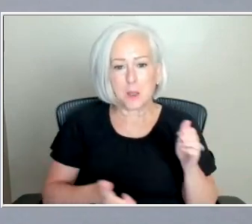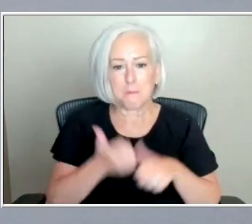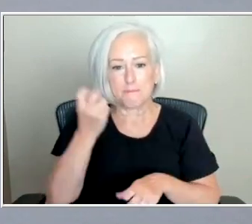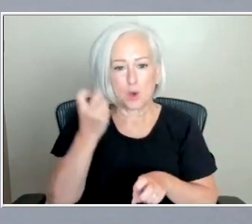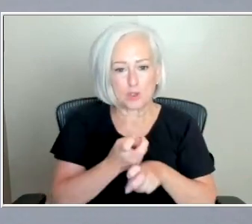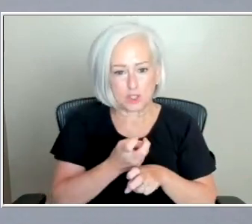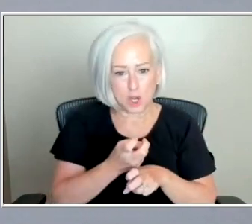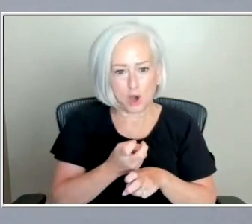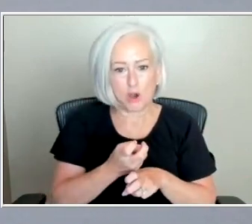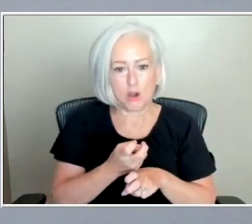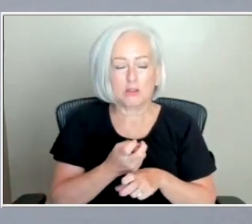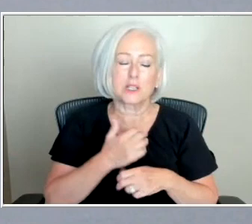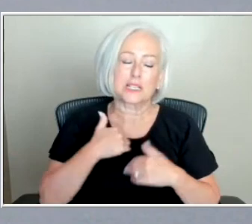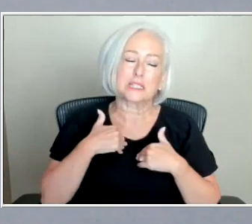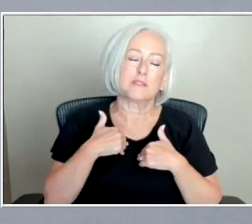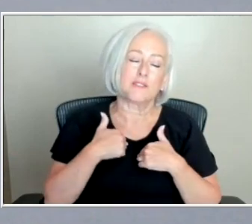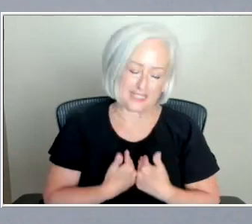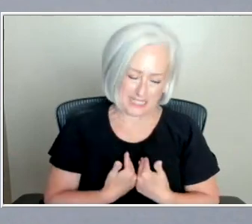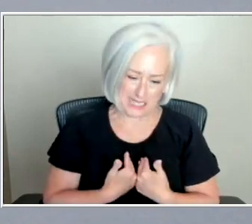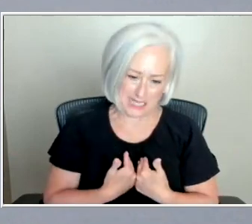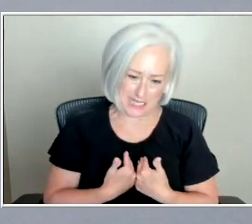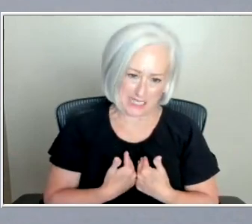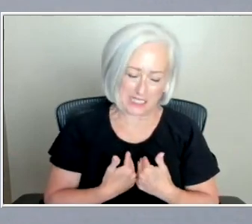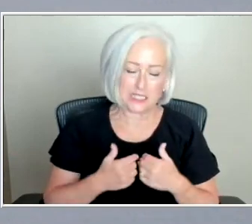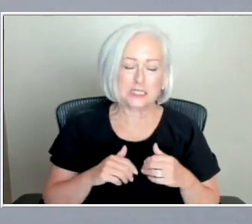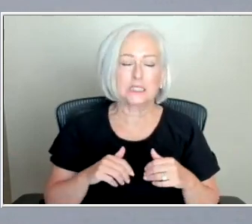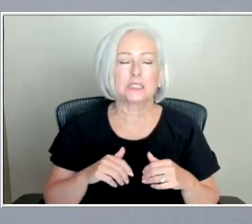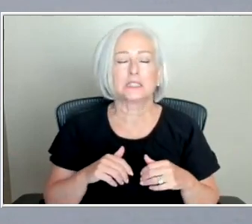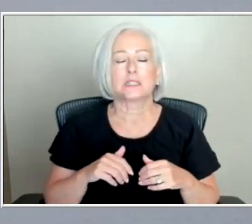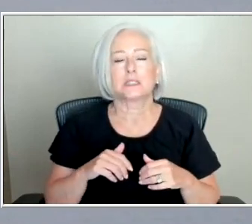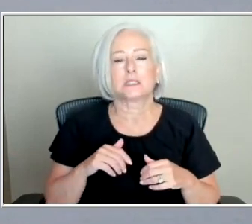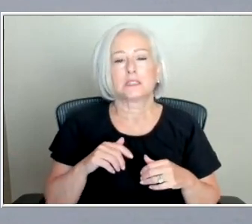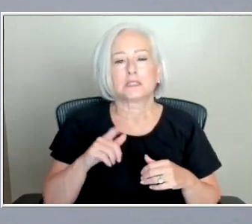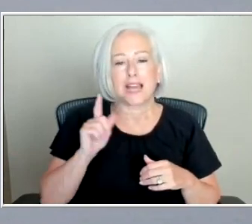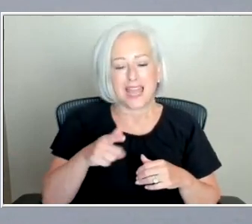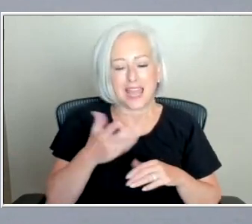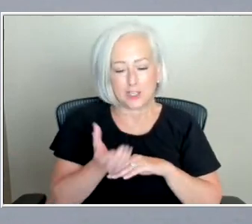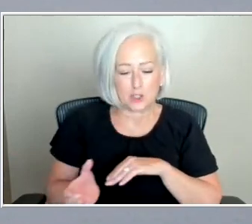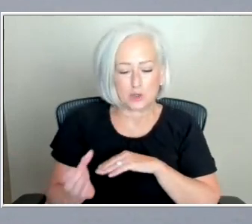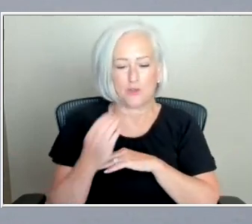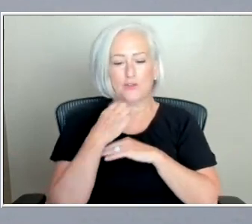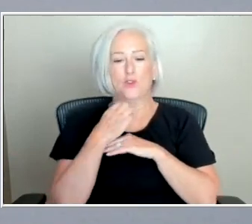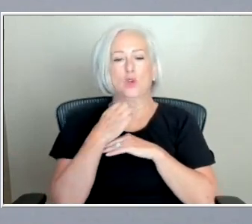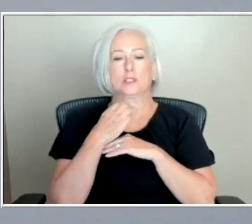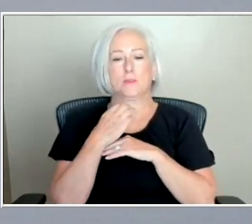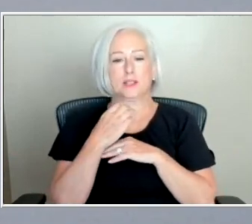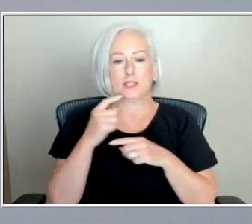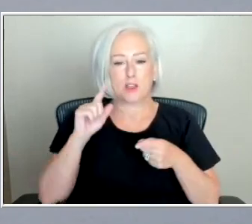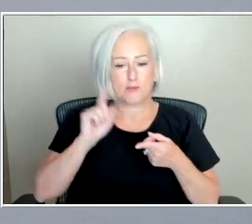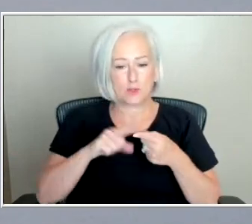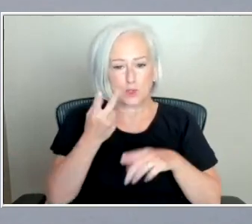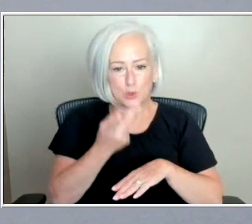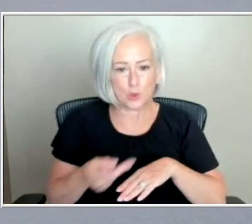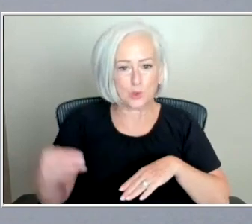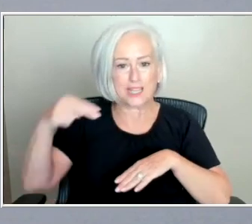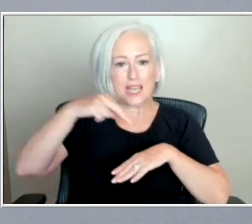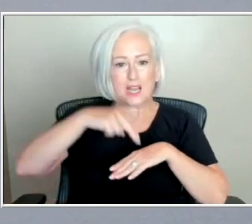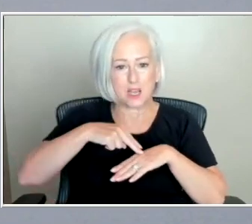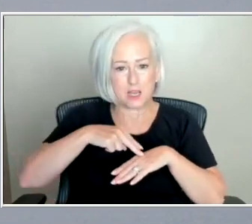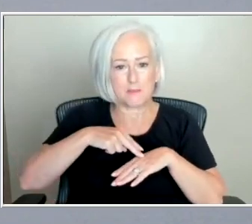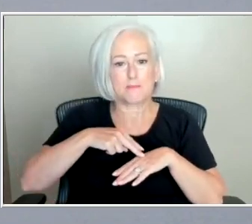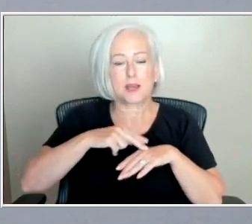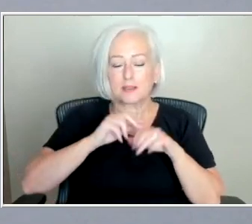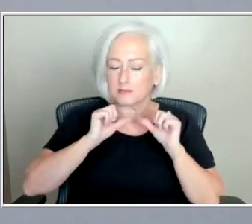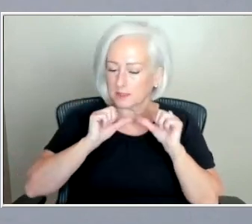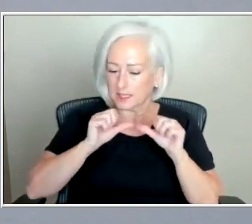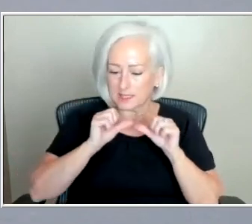some fatigue. And I had to force myself to get up and continue to take care